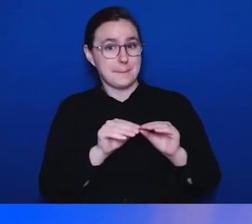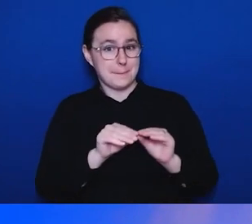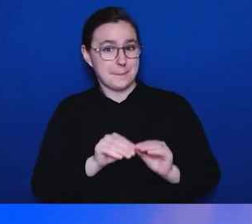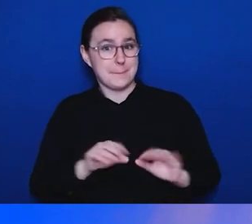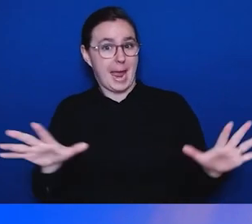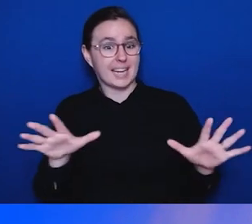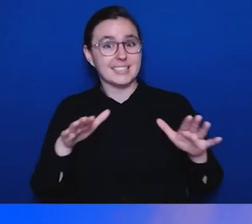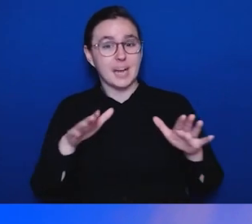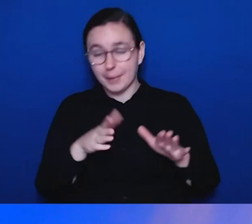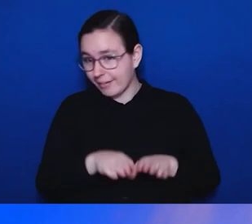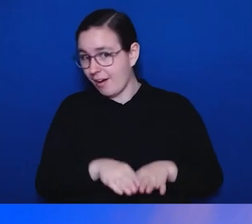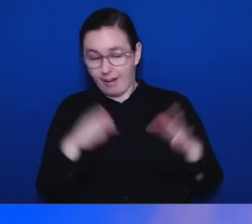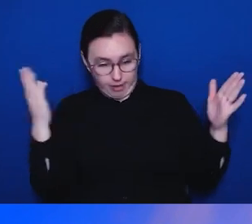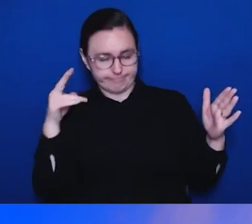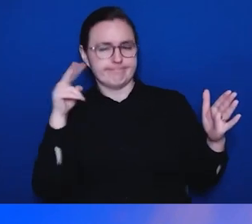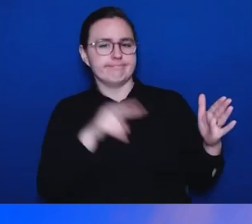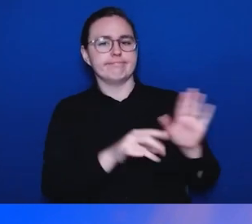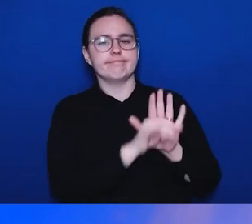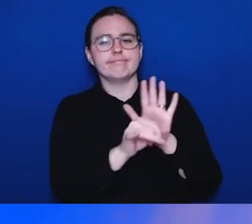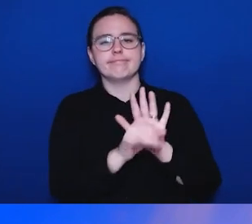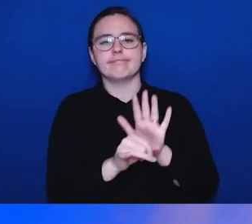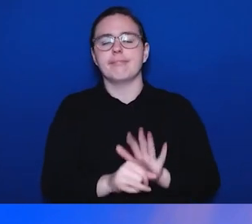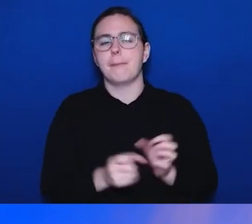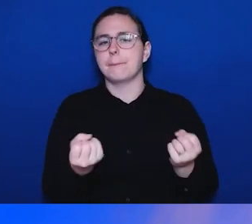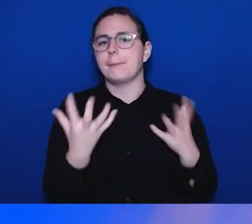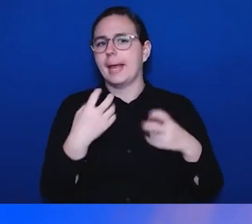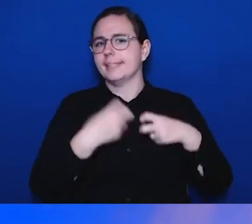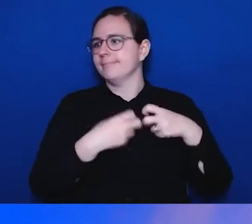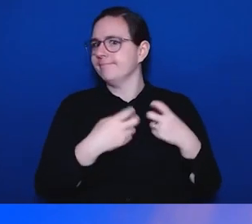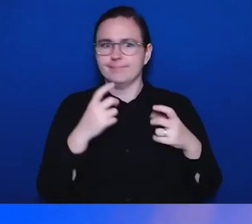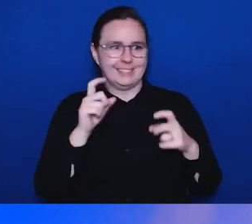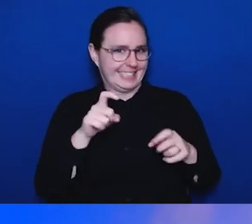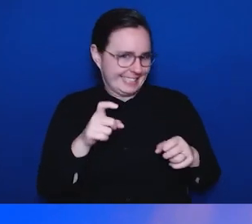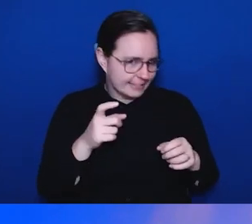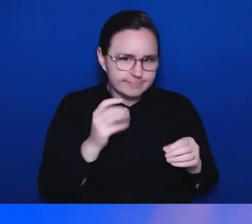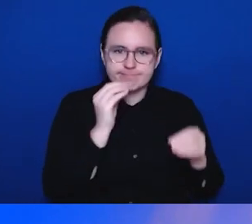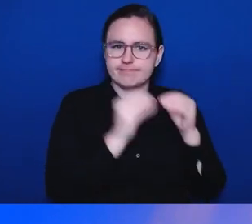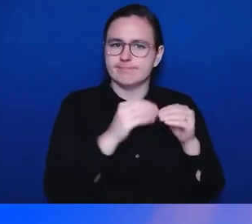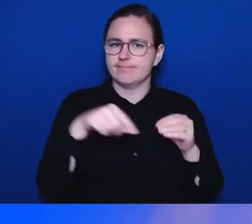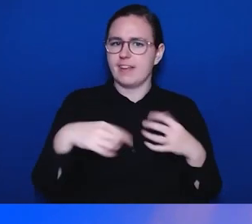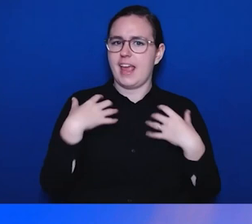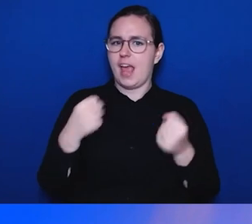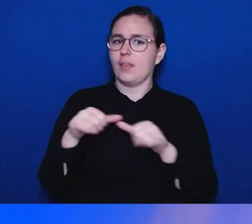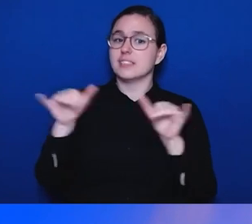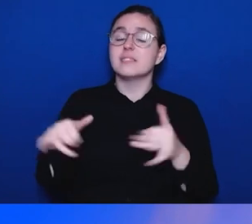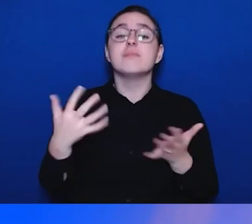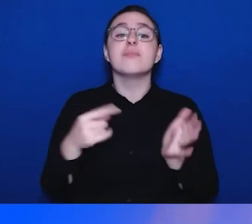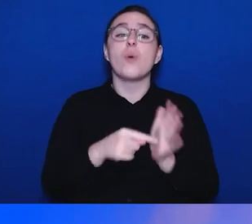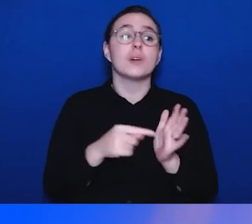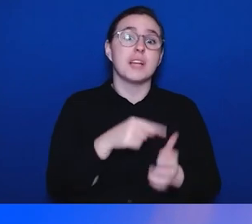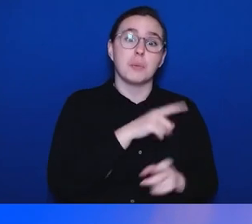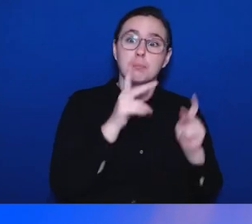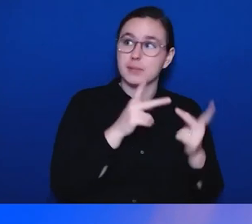do. The pandemic definitely exposed the challenges we face in our healthcare system. And today, too many British Columbians are struggling to